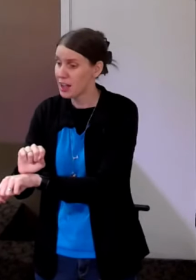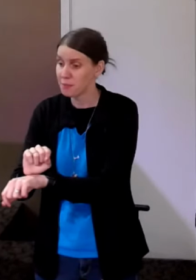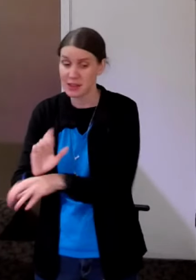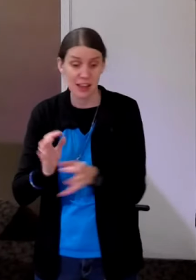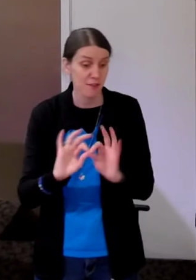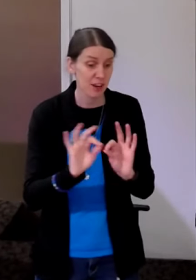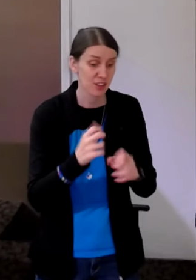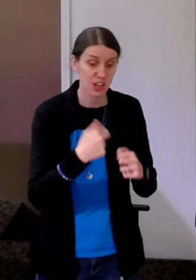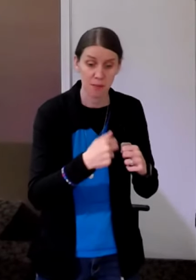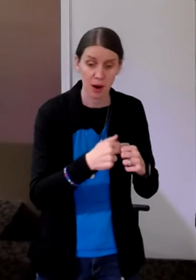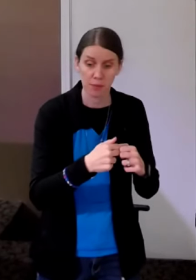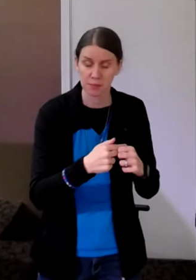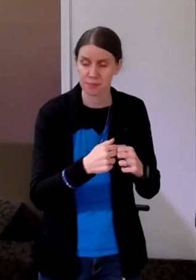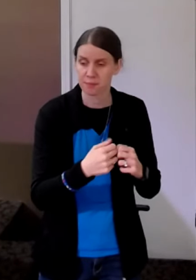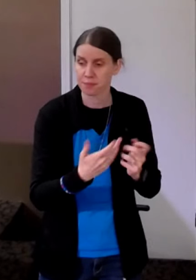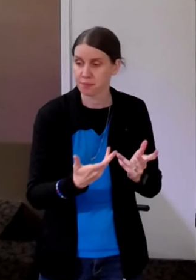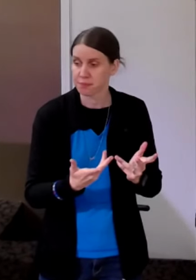else in my life,